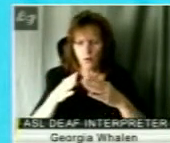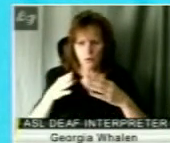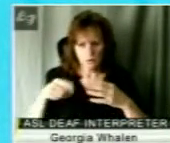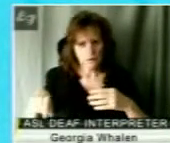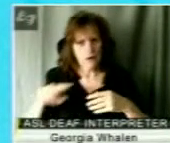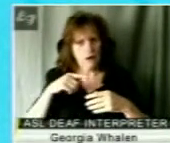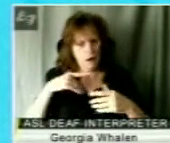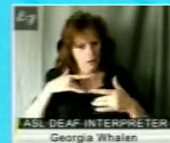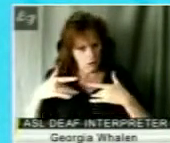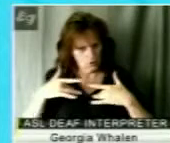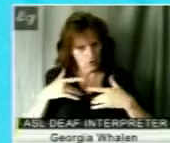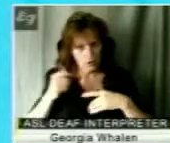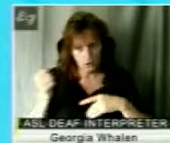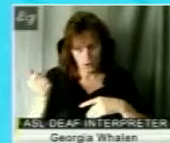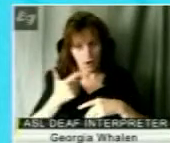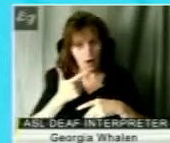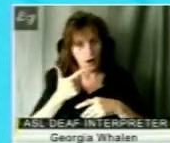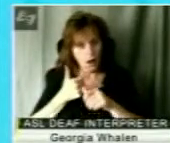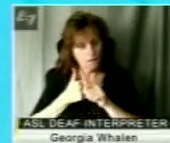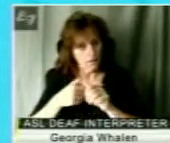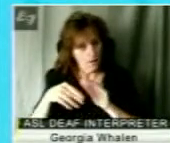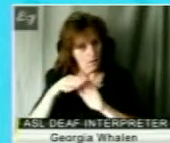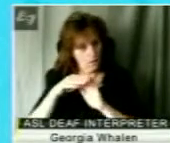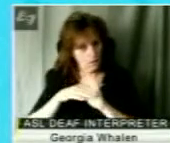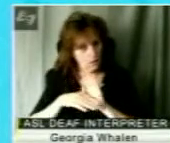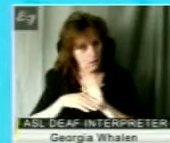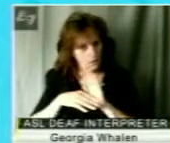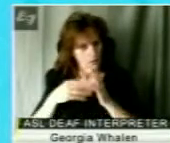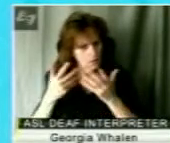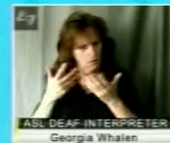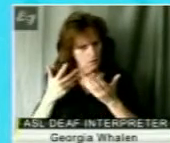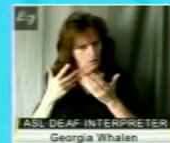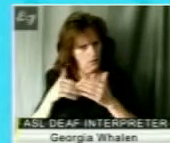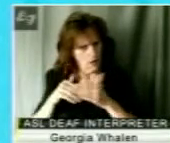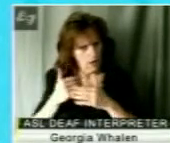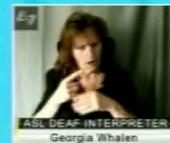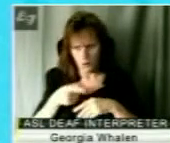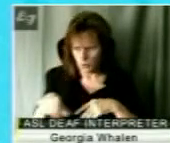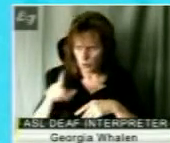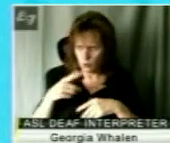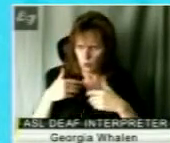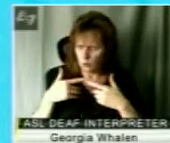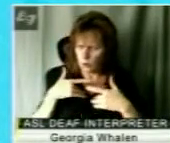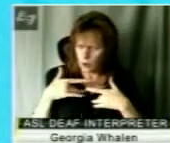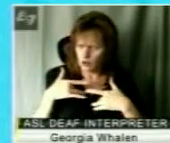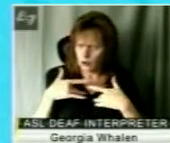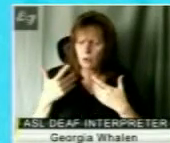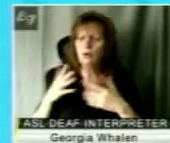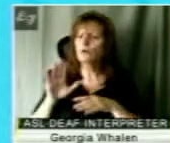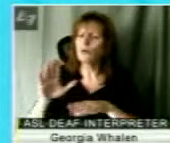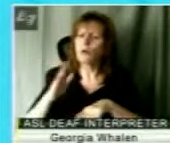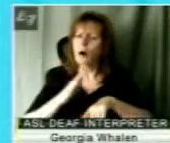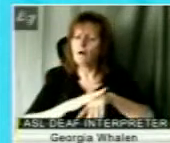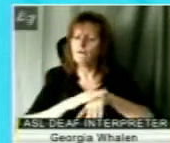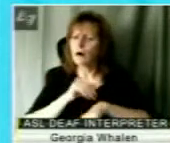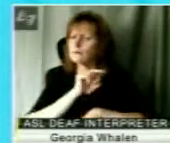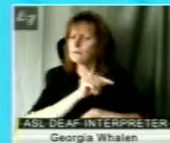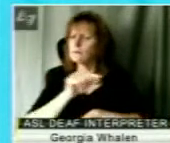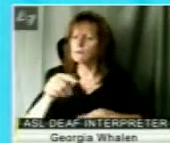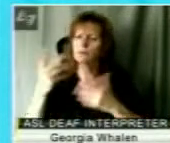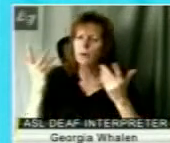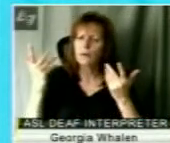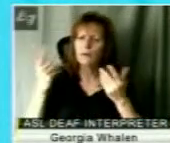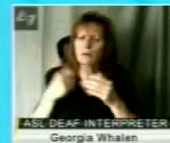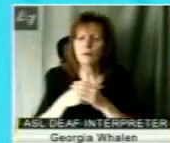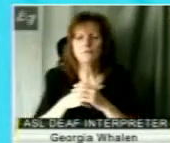guidelines. So can you tell me what you think of that? Is that a concern? And, you know, what are you telling them? So I'm not certain of which